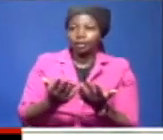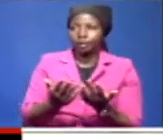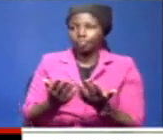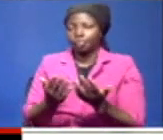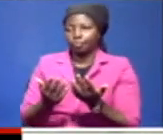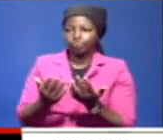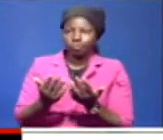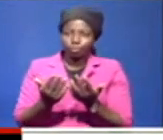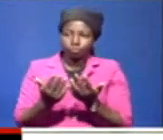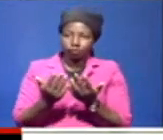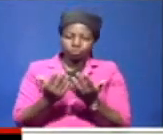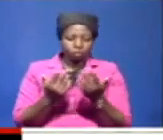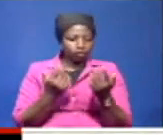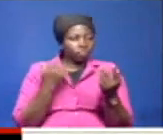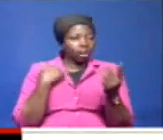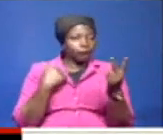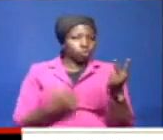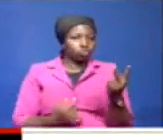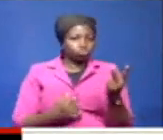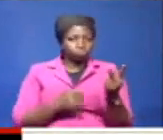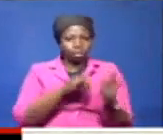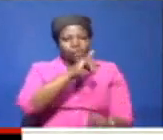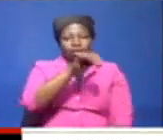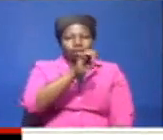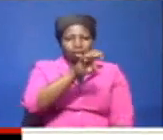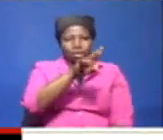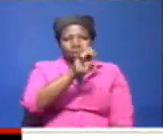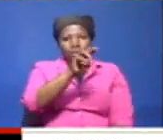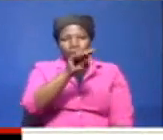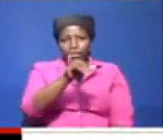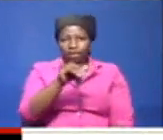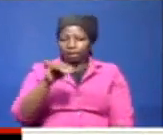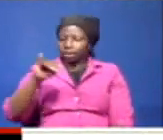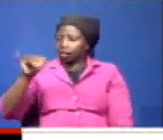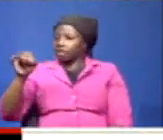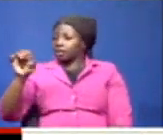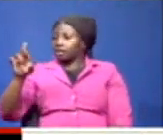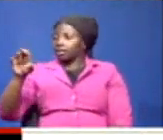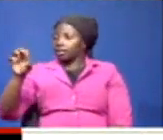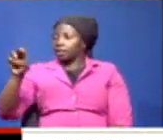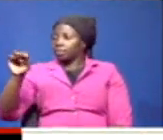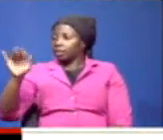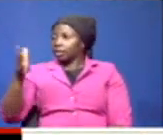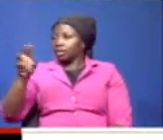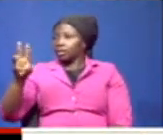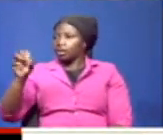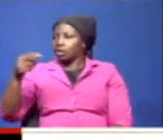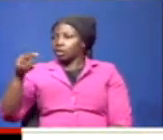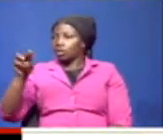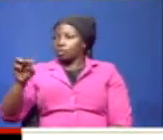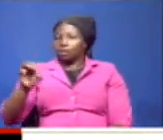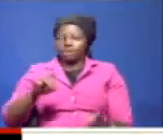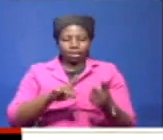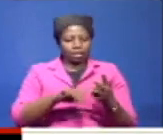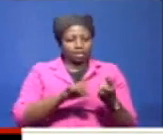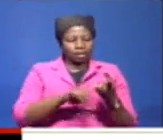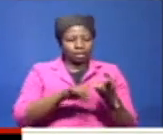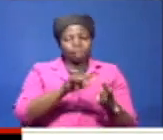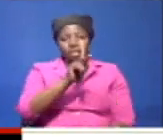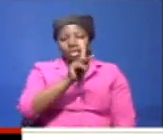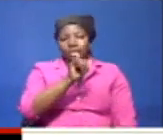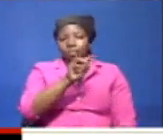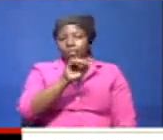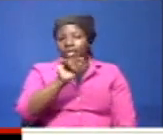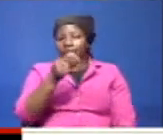Second was Jeremy. Second was Jeremy Wahome. And third was McRae. Third was McRae Kimathi. And in